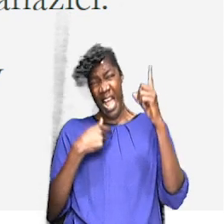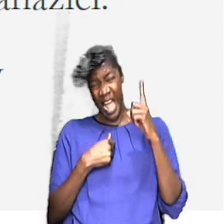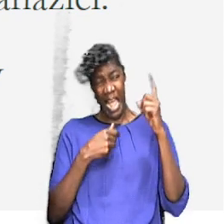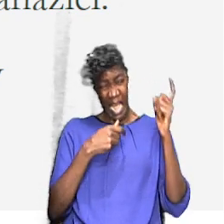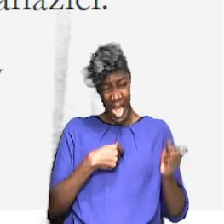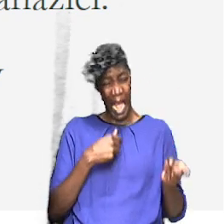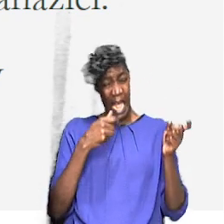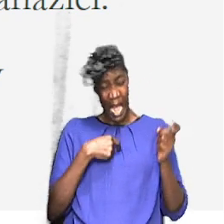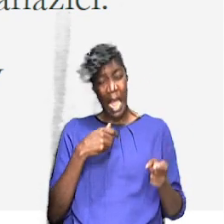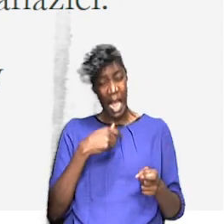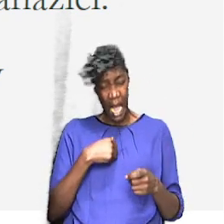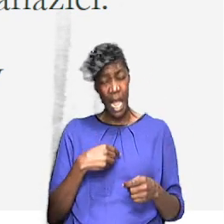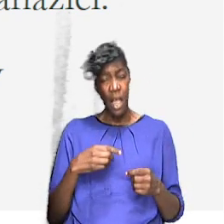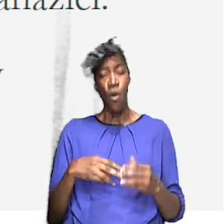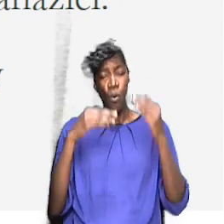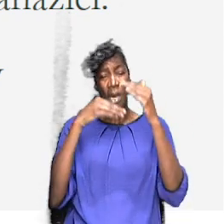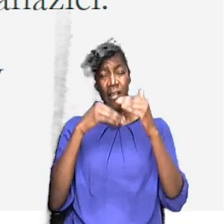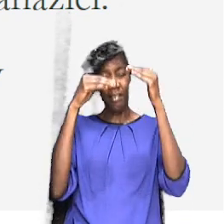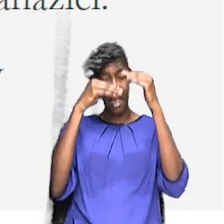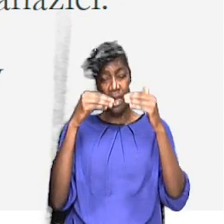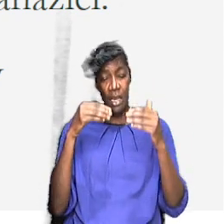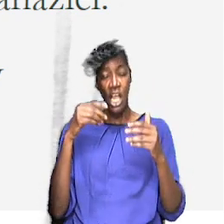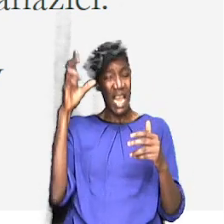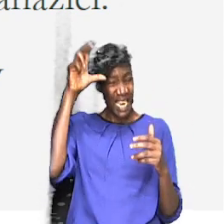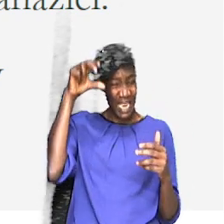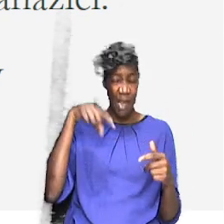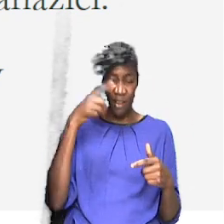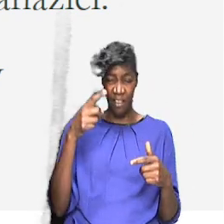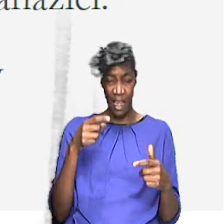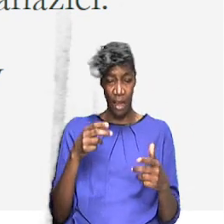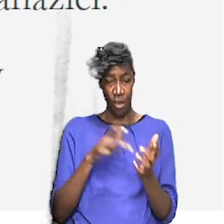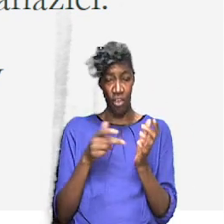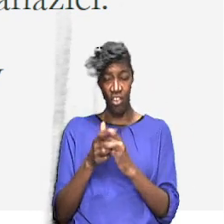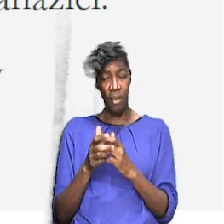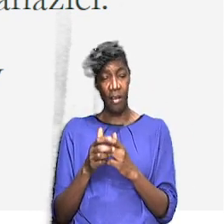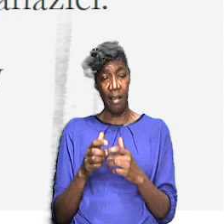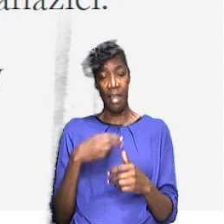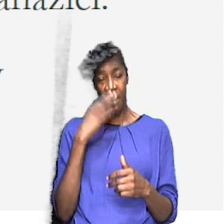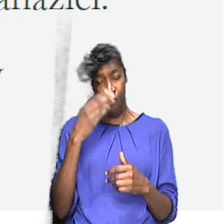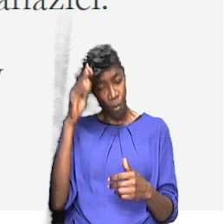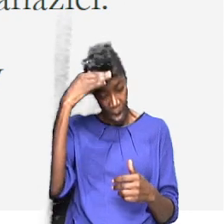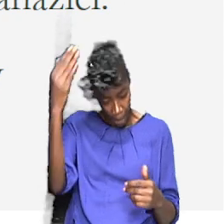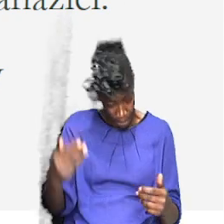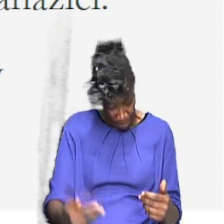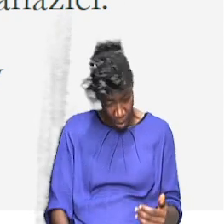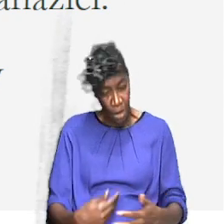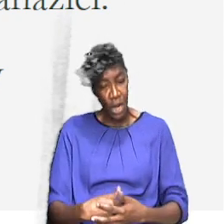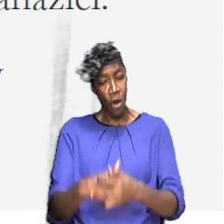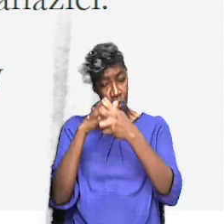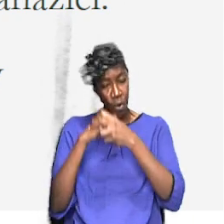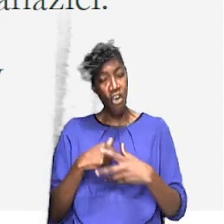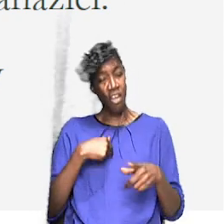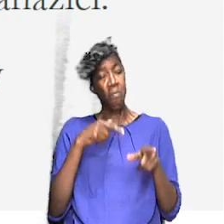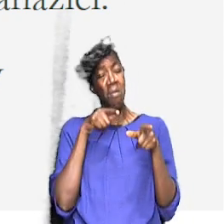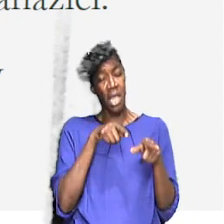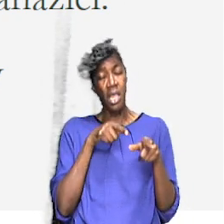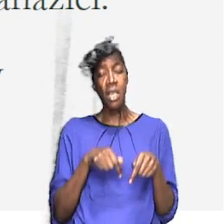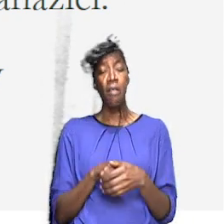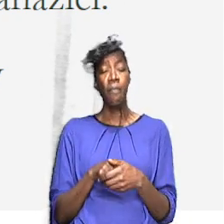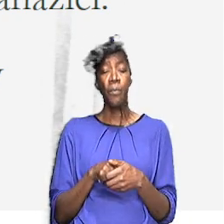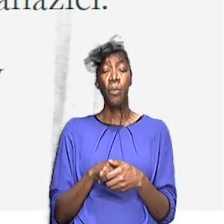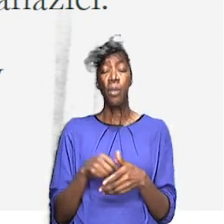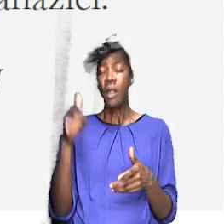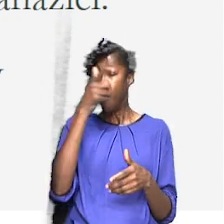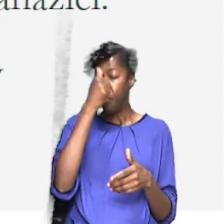High. He wants worship. He said to Jesus, if thou will bow down and worship me, I will give you that. Because the